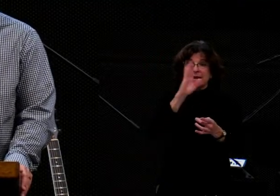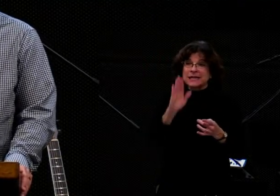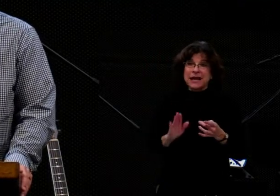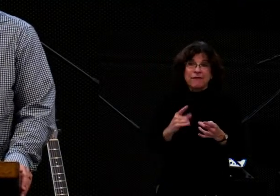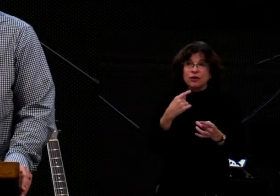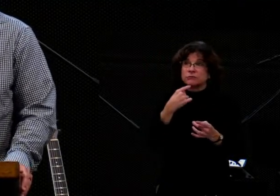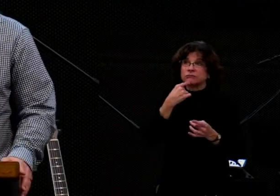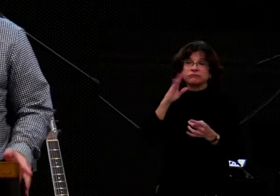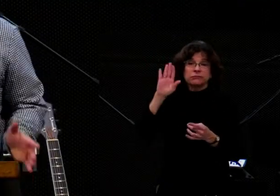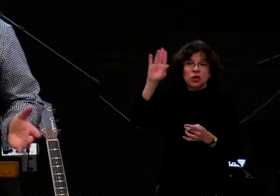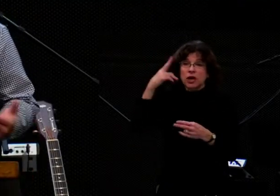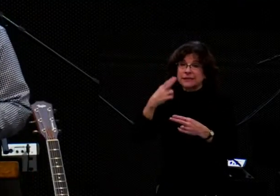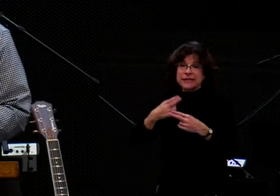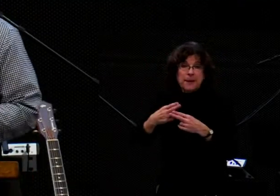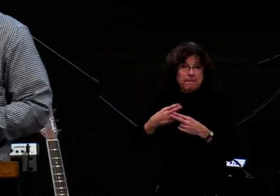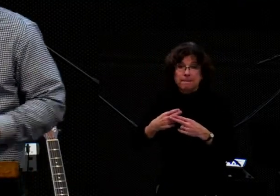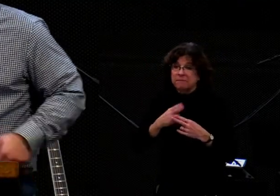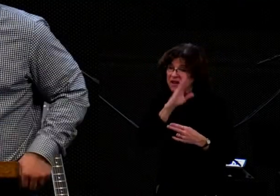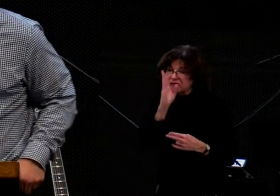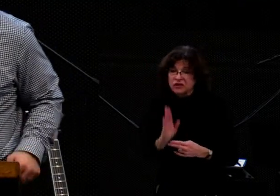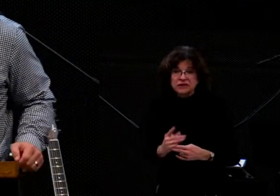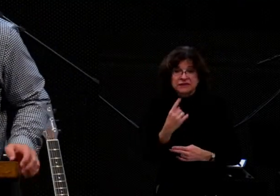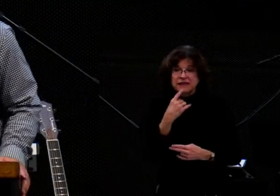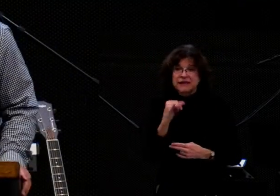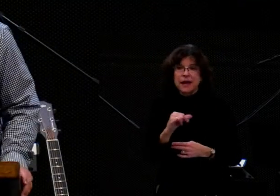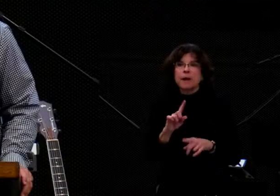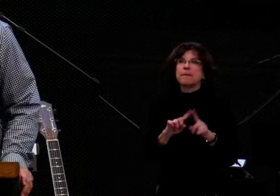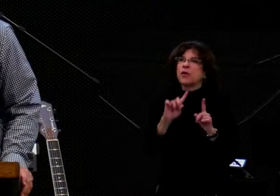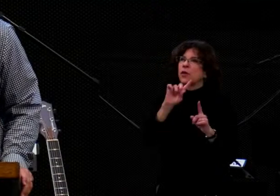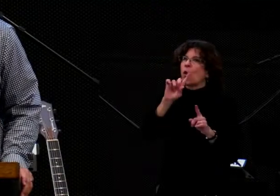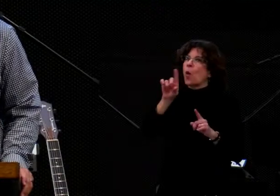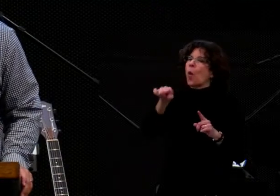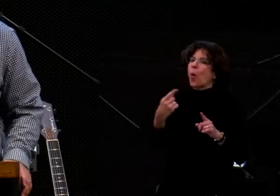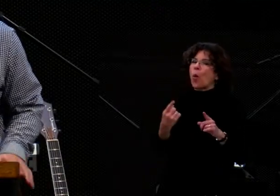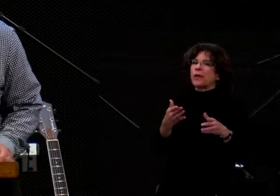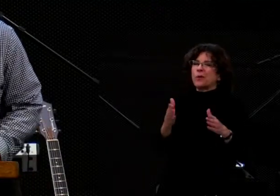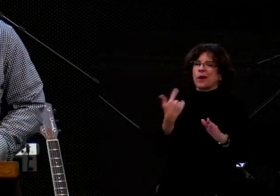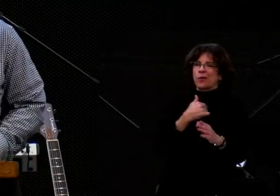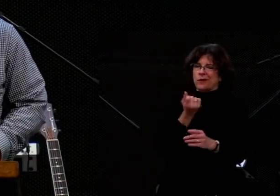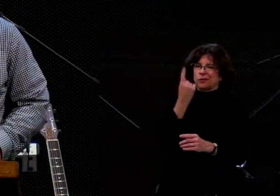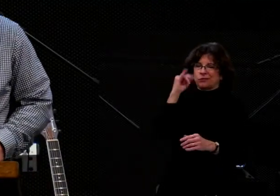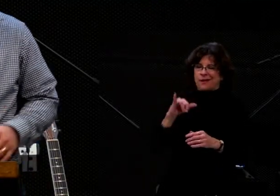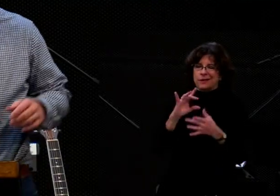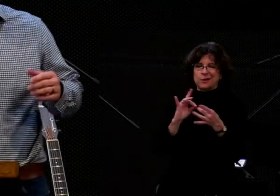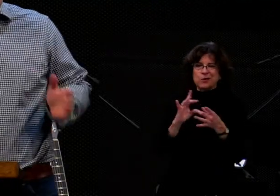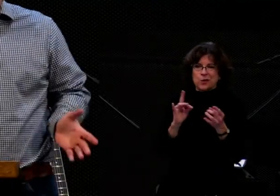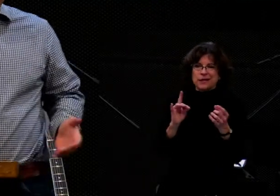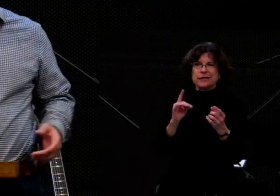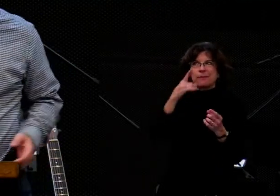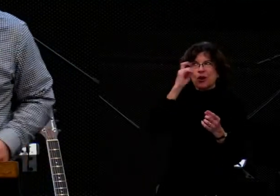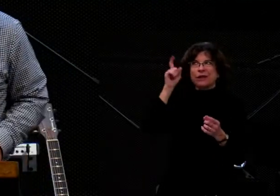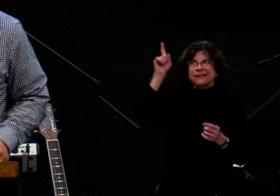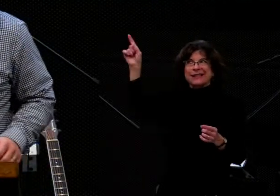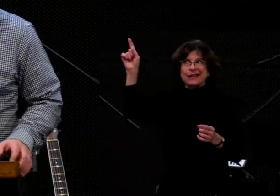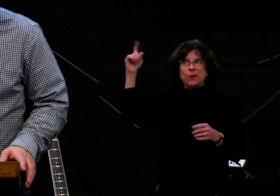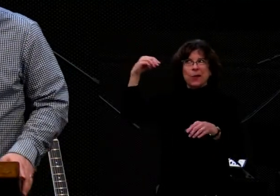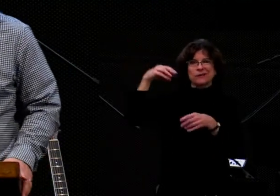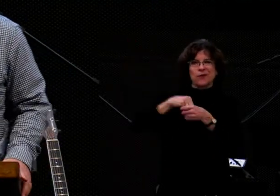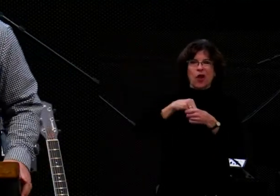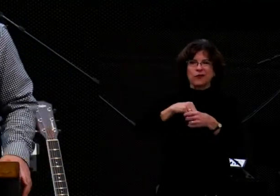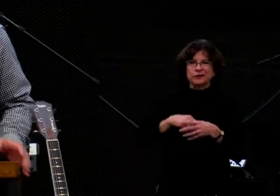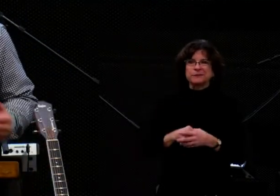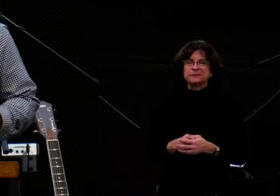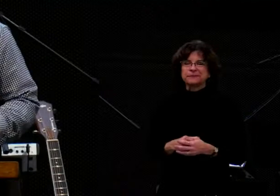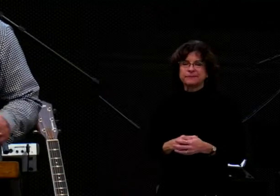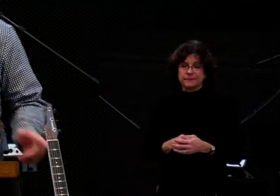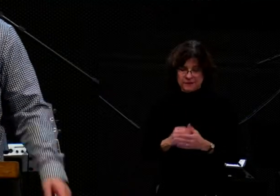Esther, and yet there's no way that you can make sense of the story apart from him. Chapters 5 to 7 in this book are